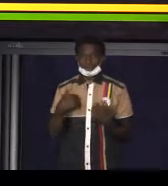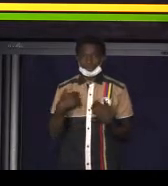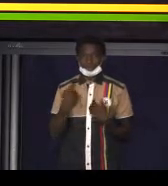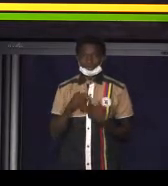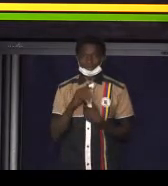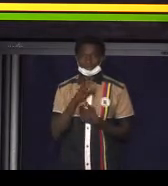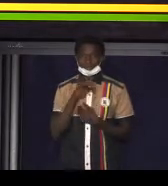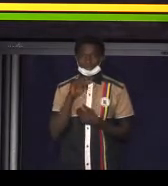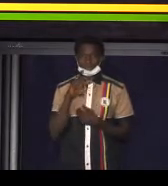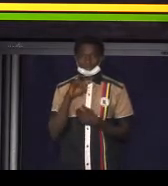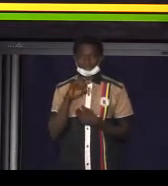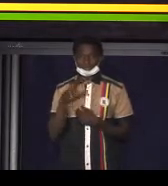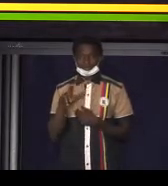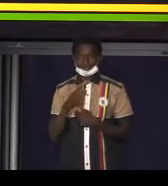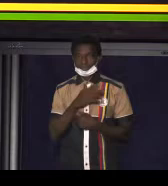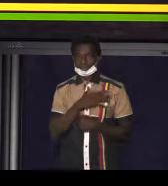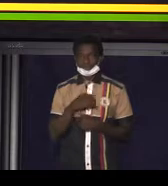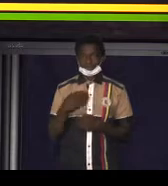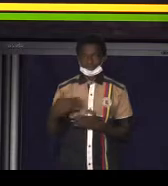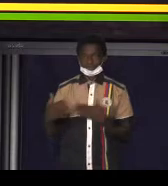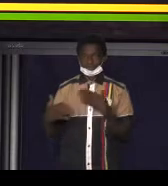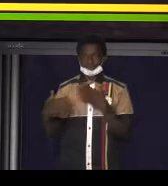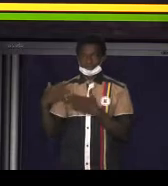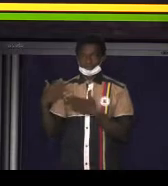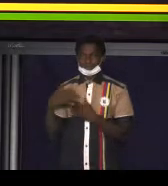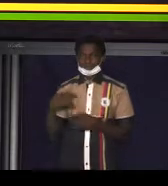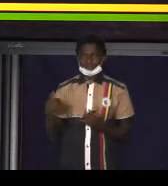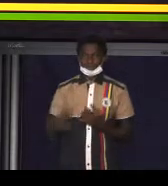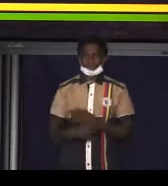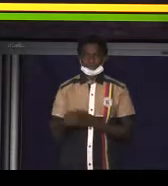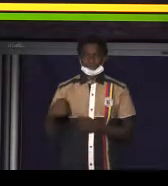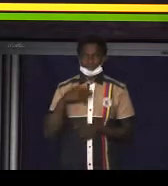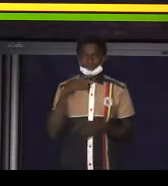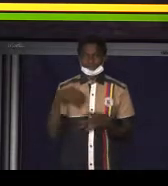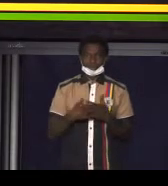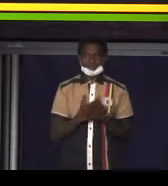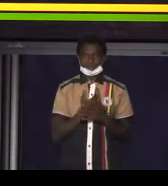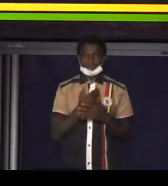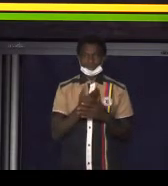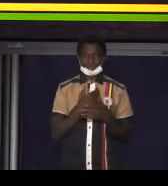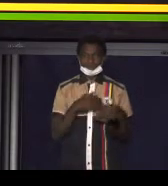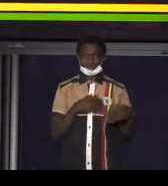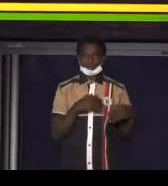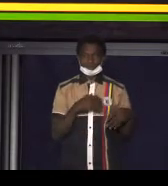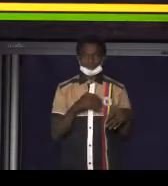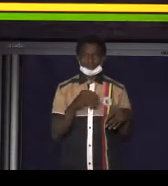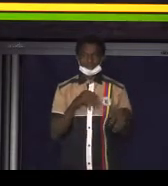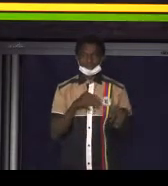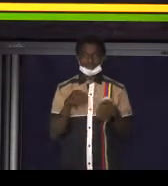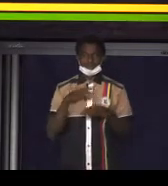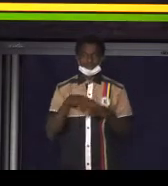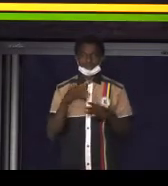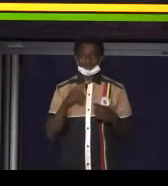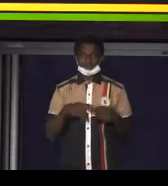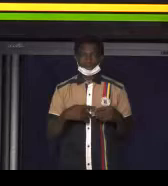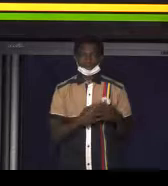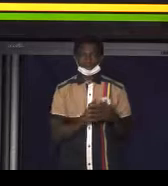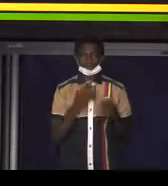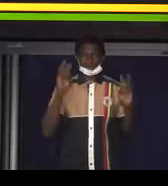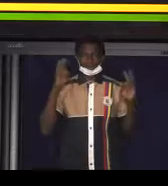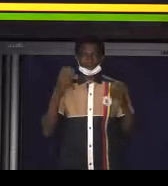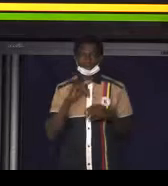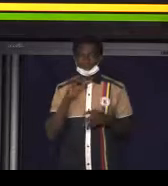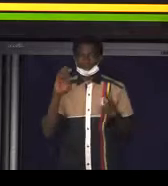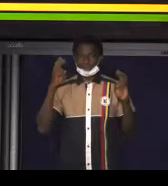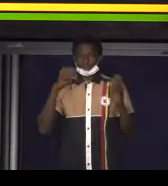have the clinical thermometer and so on. So today we are moving on to new topic, and it's topic we are